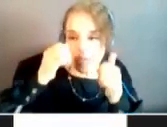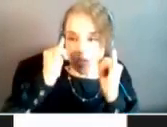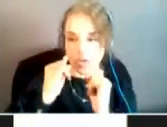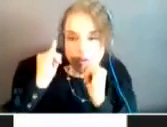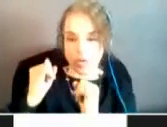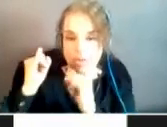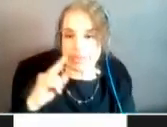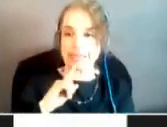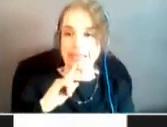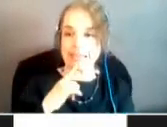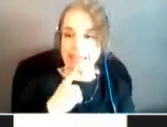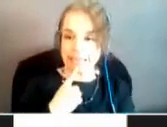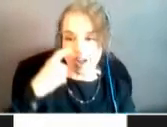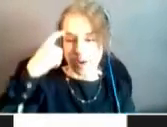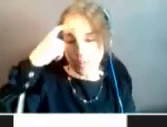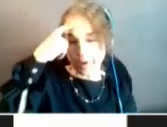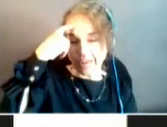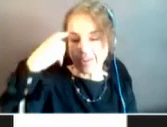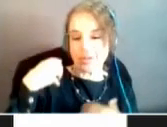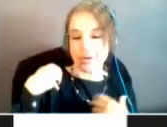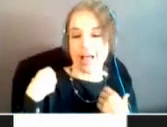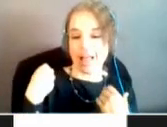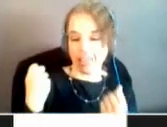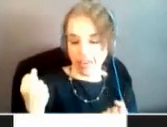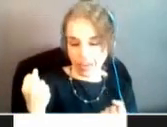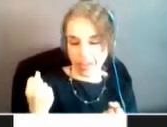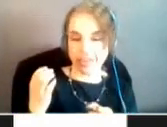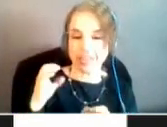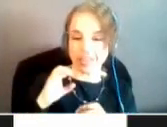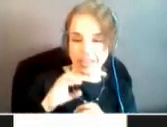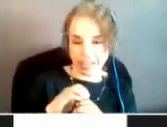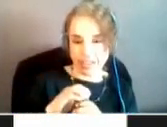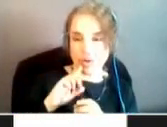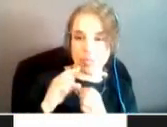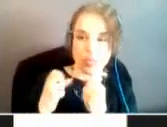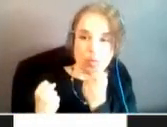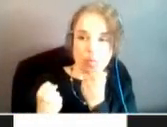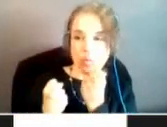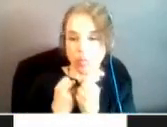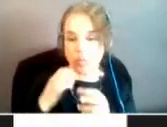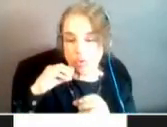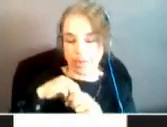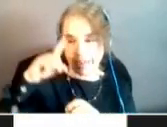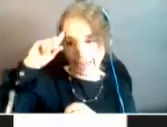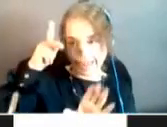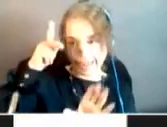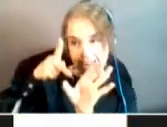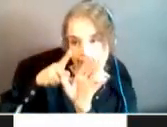have a severe and persistent mental illness, and this is clinic-based supports, which include psychiatric